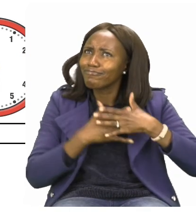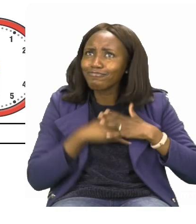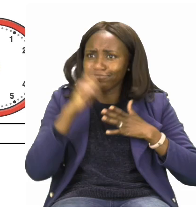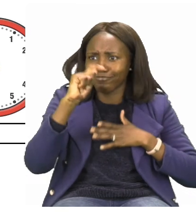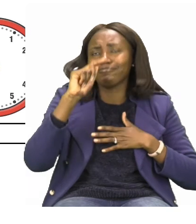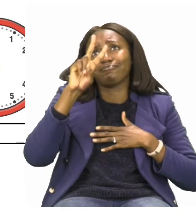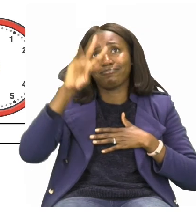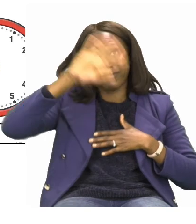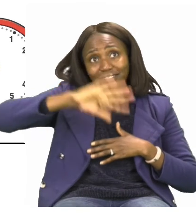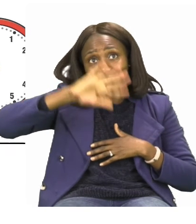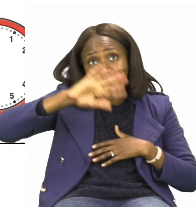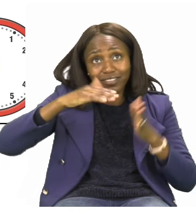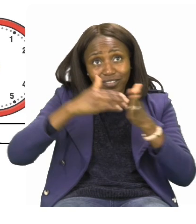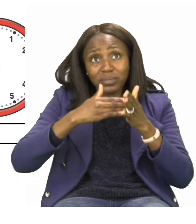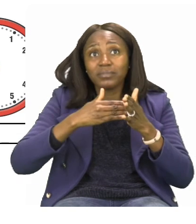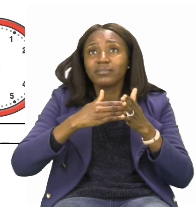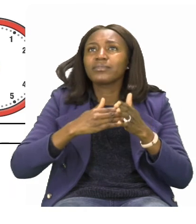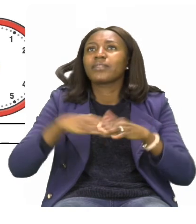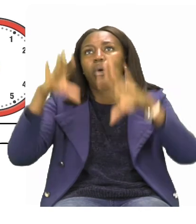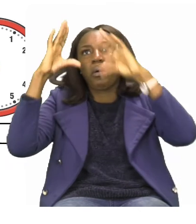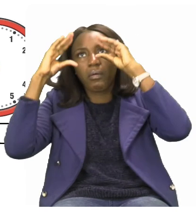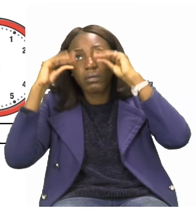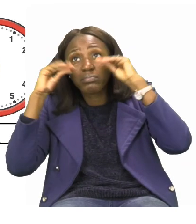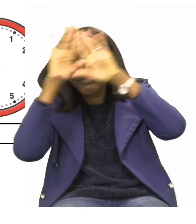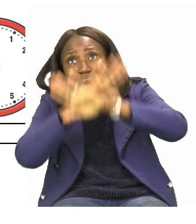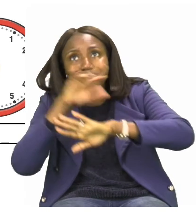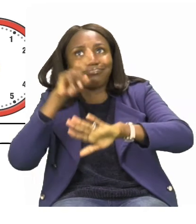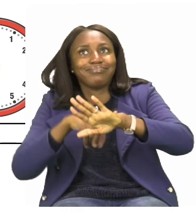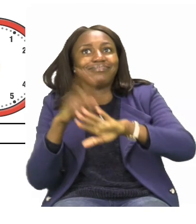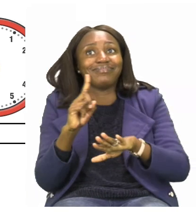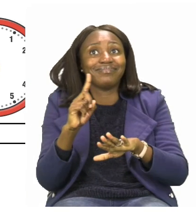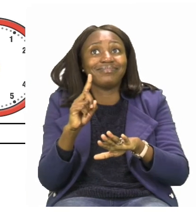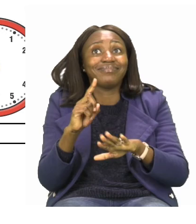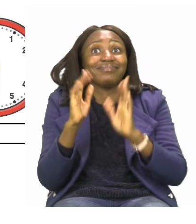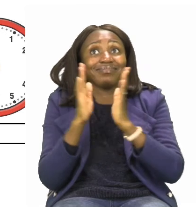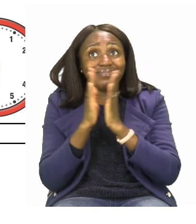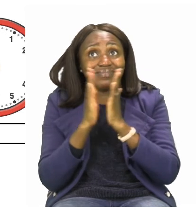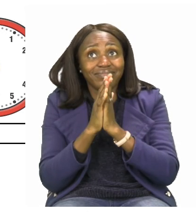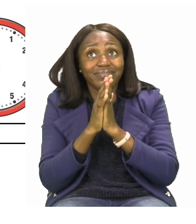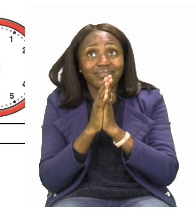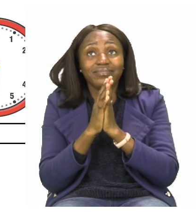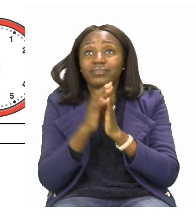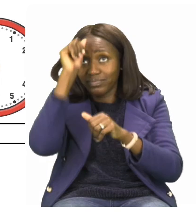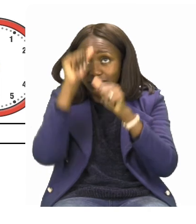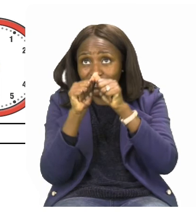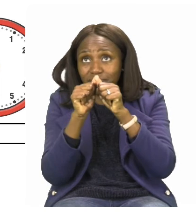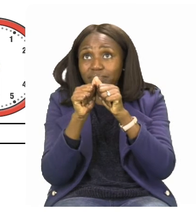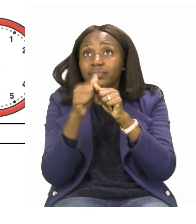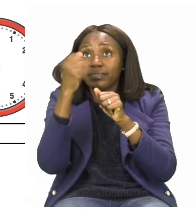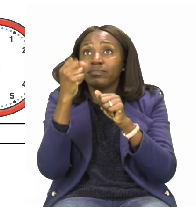starts, and what time you go to bed. Make sure that the minute hand is longer than the hour